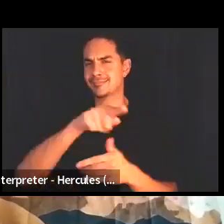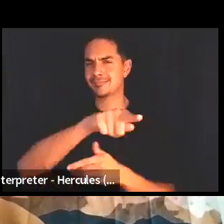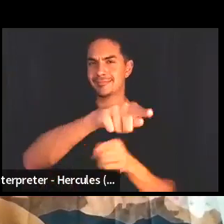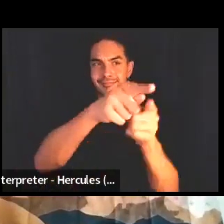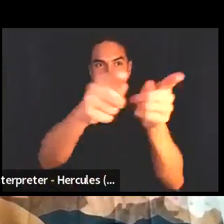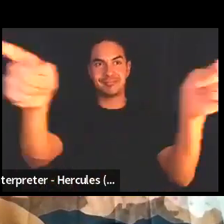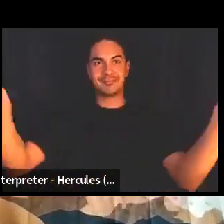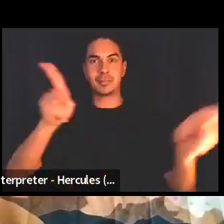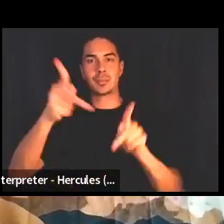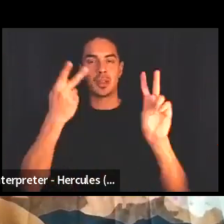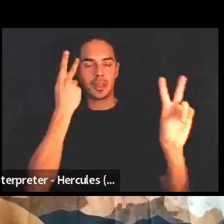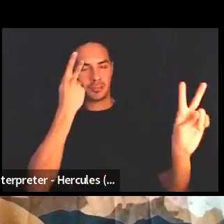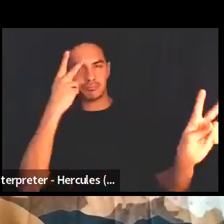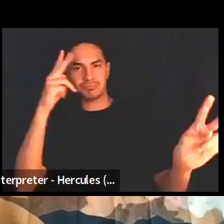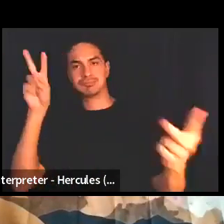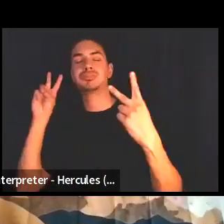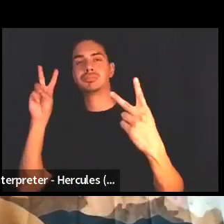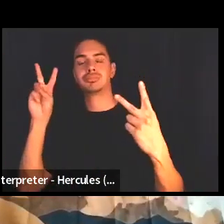us.